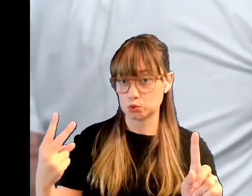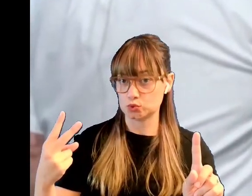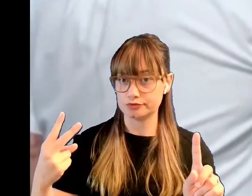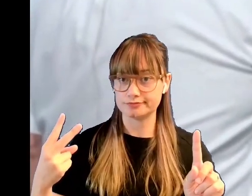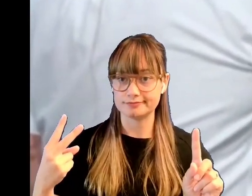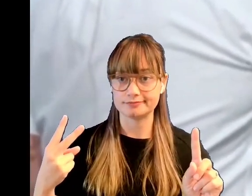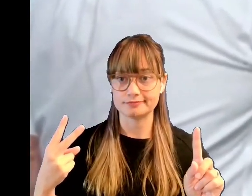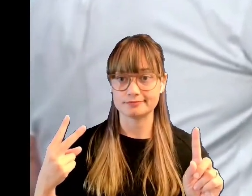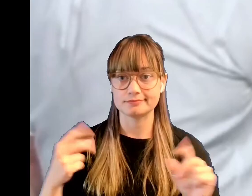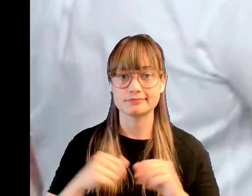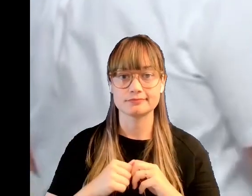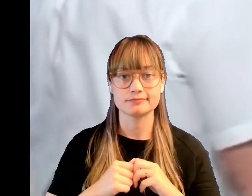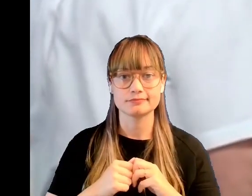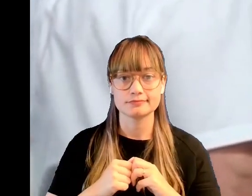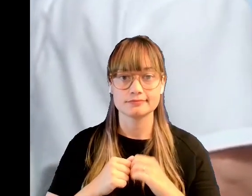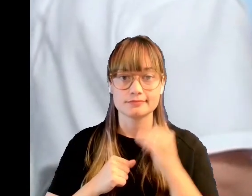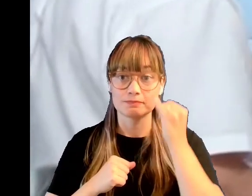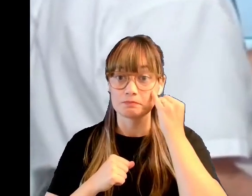That's 2.